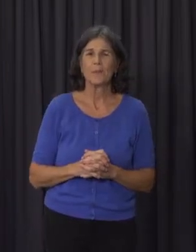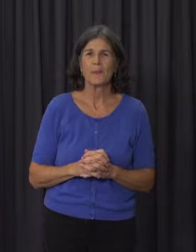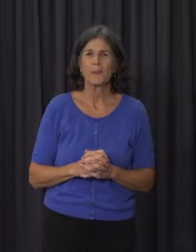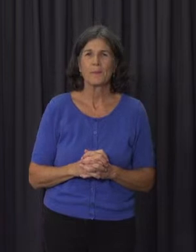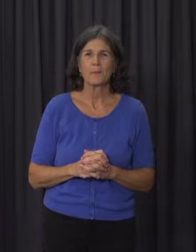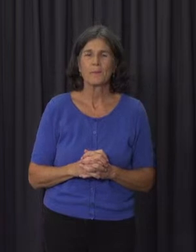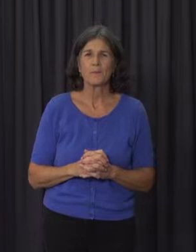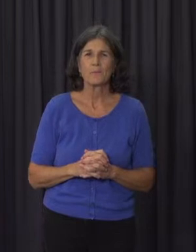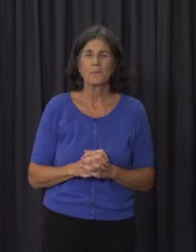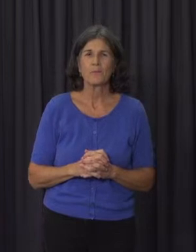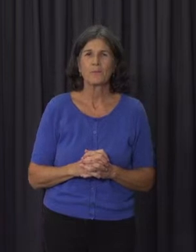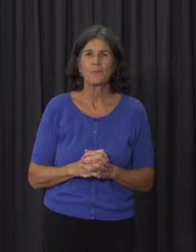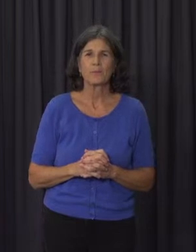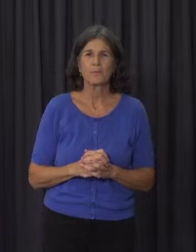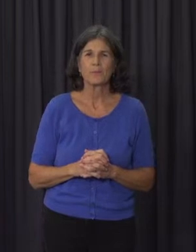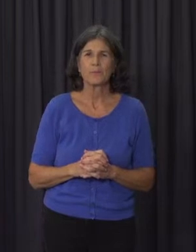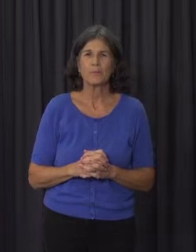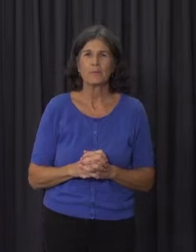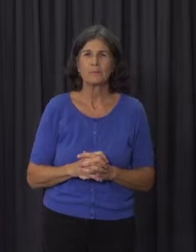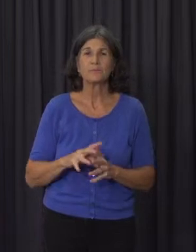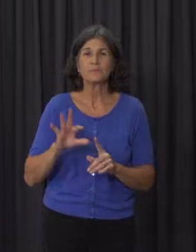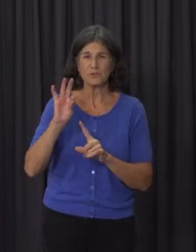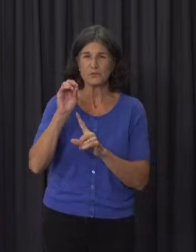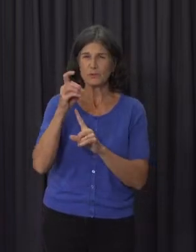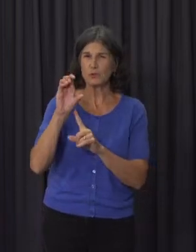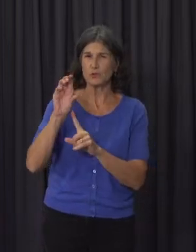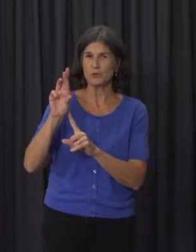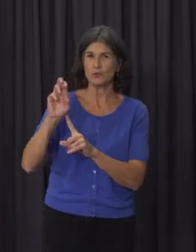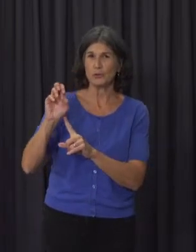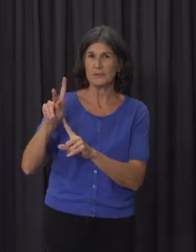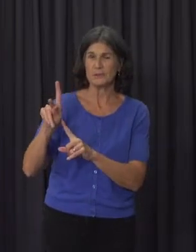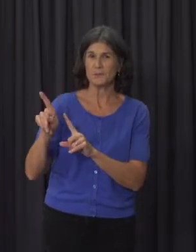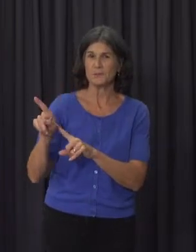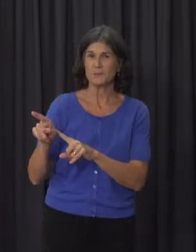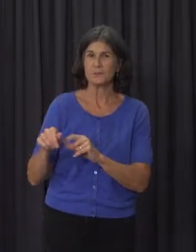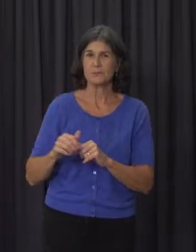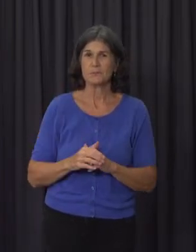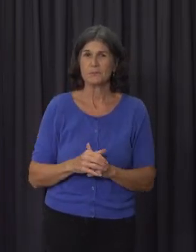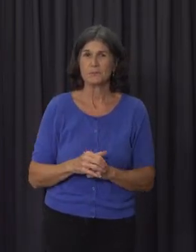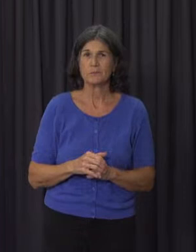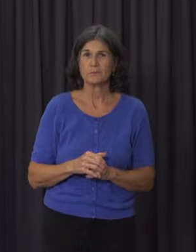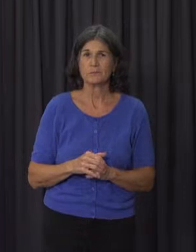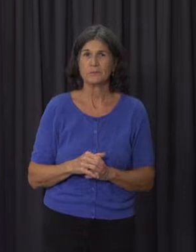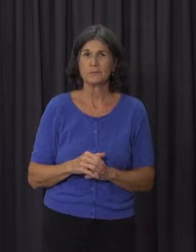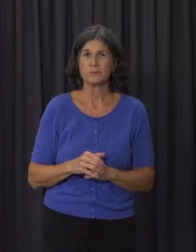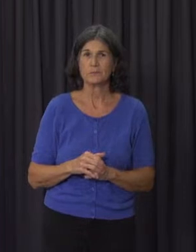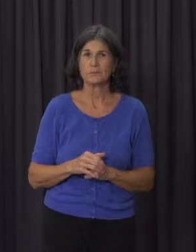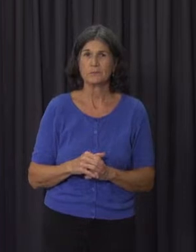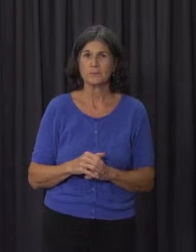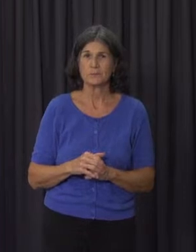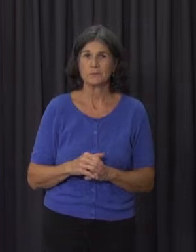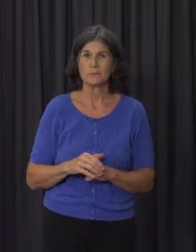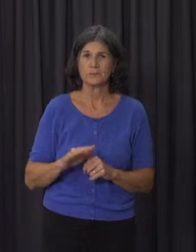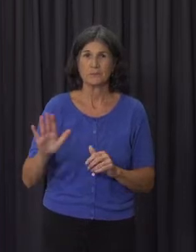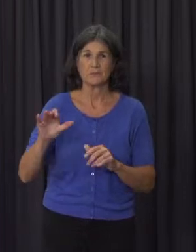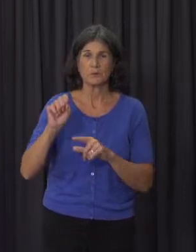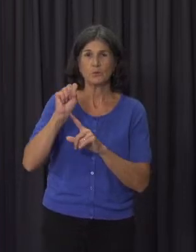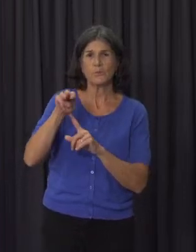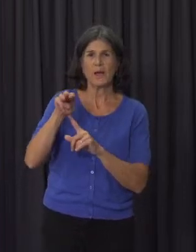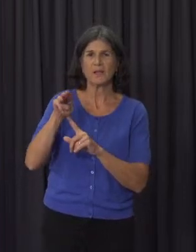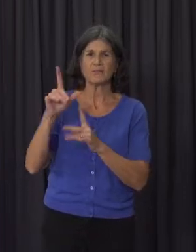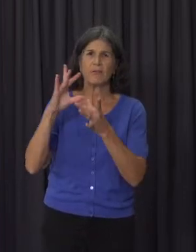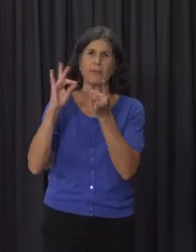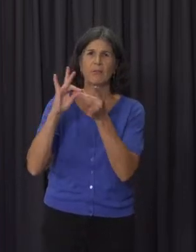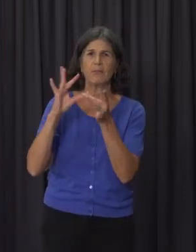media basically saying the giant has awakened. I'm wondering if you can talk a bit about I know there's many concerns in